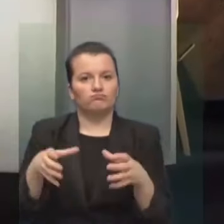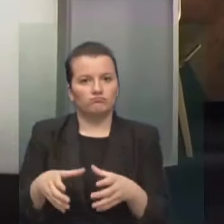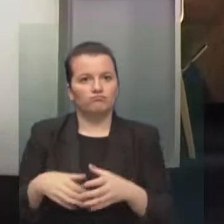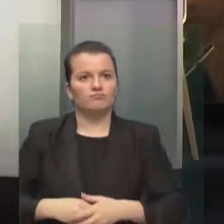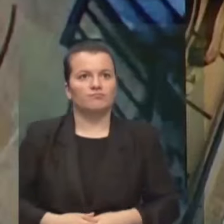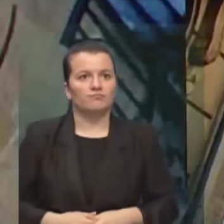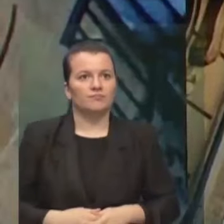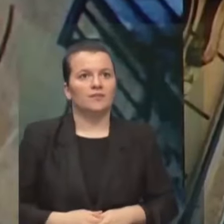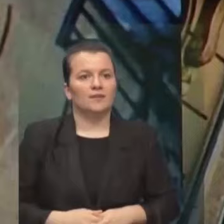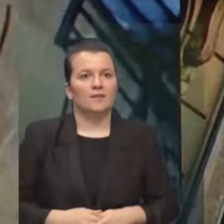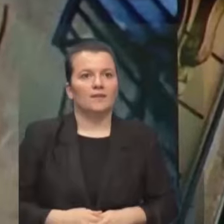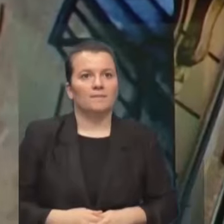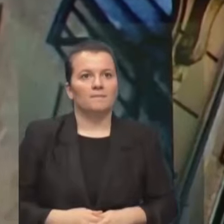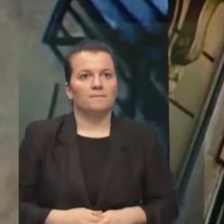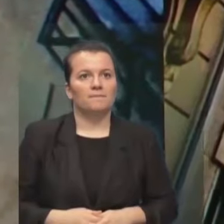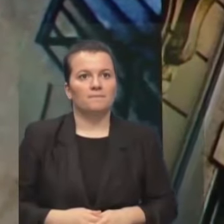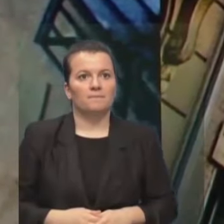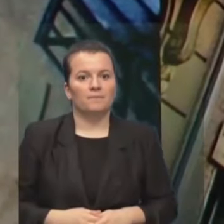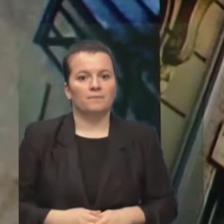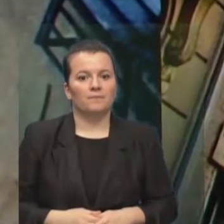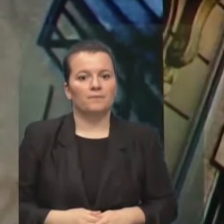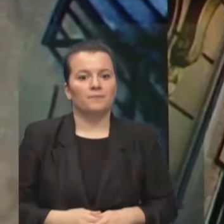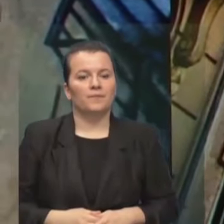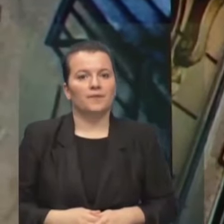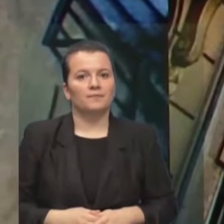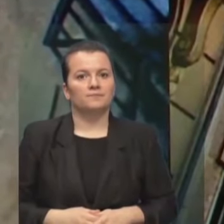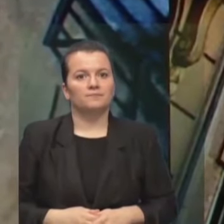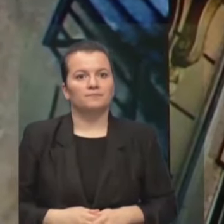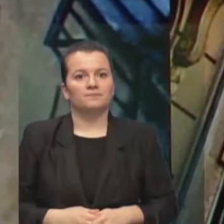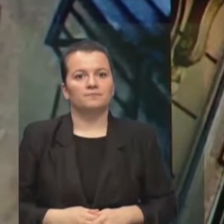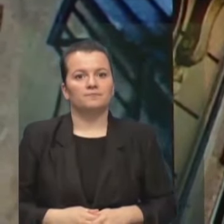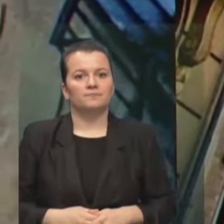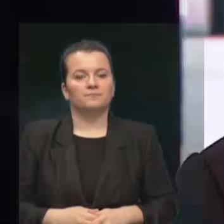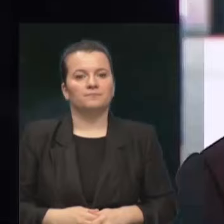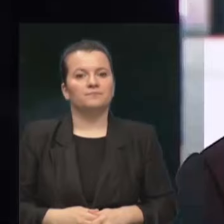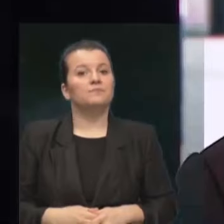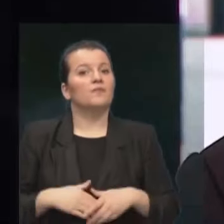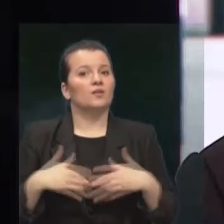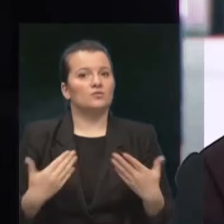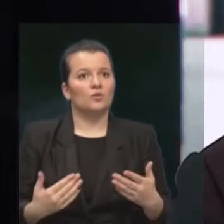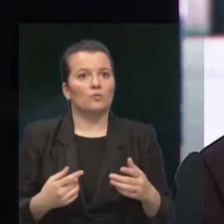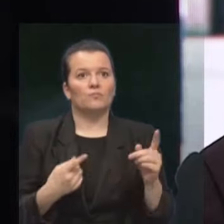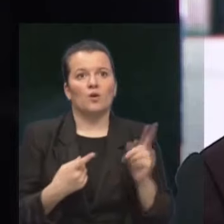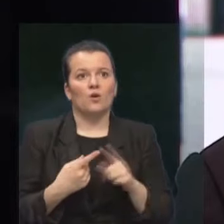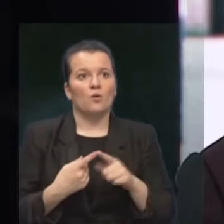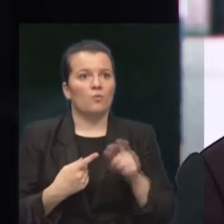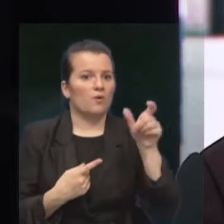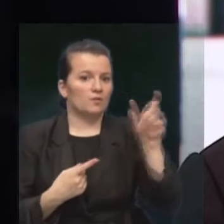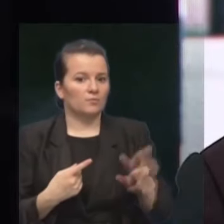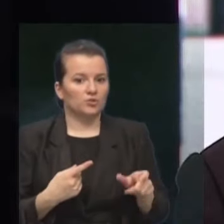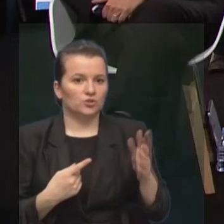to appointing candidates for the post of director representing employee shareholders. And so one person was indeed designated,